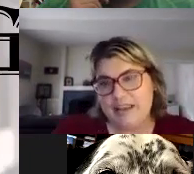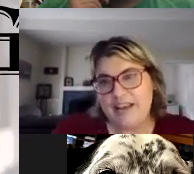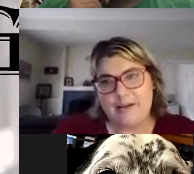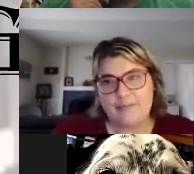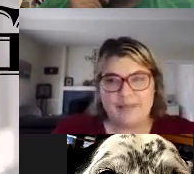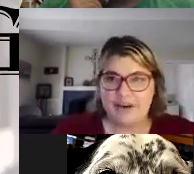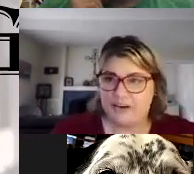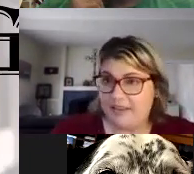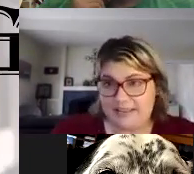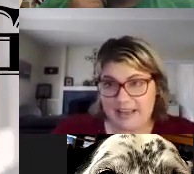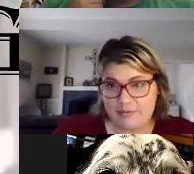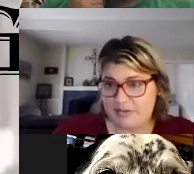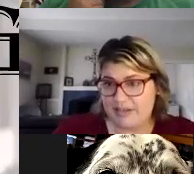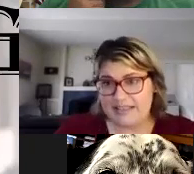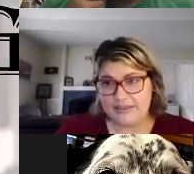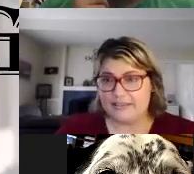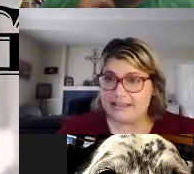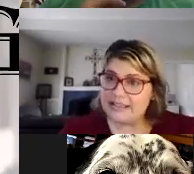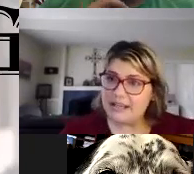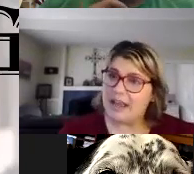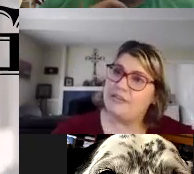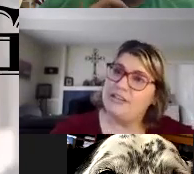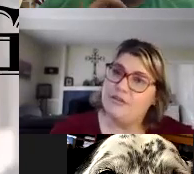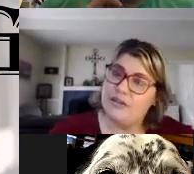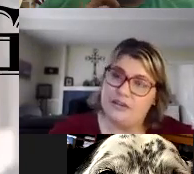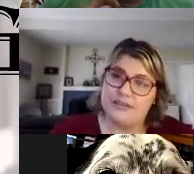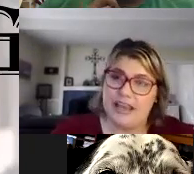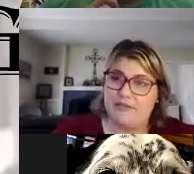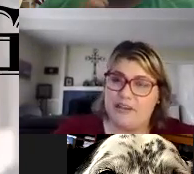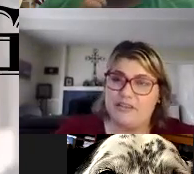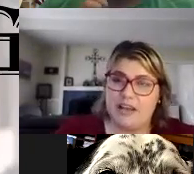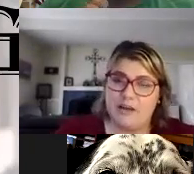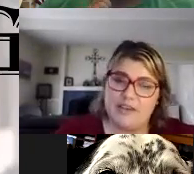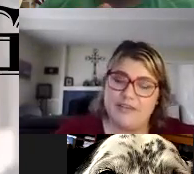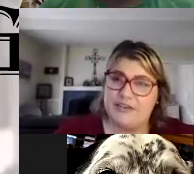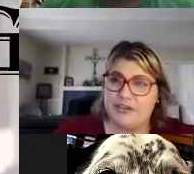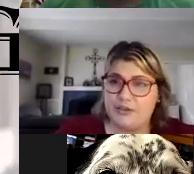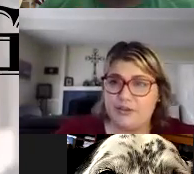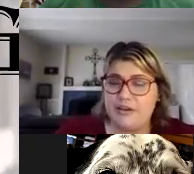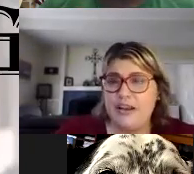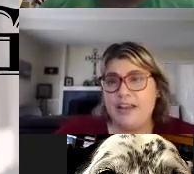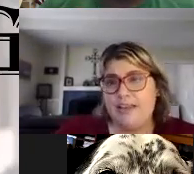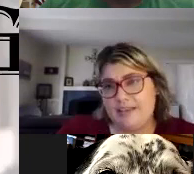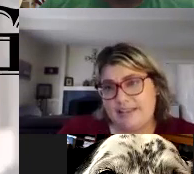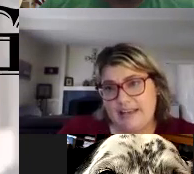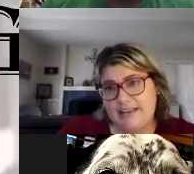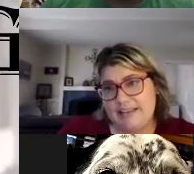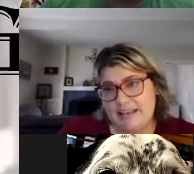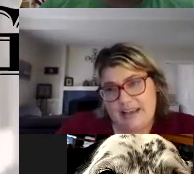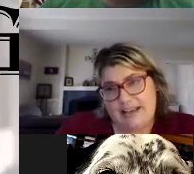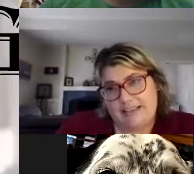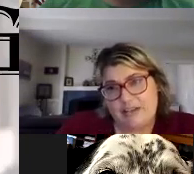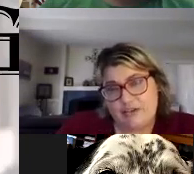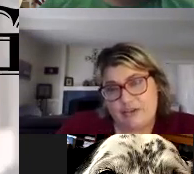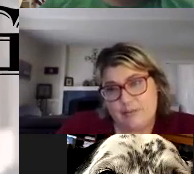people. They are elected, the House of Representatives is elected every 2 years. They have much easier turnover than the Senate. The